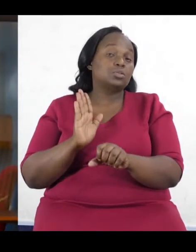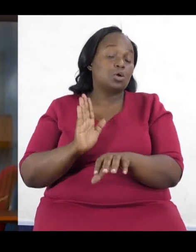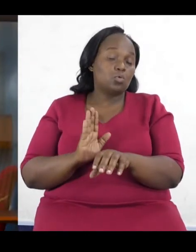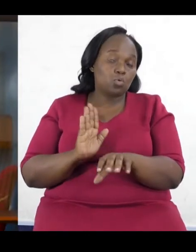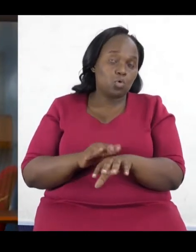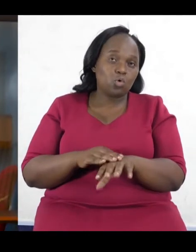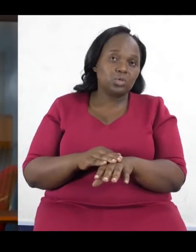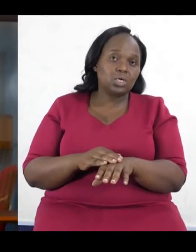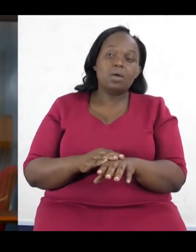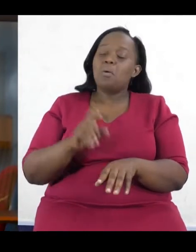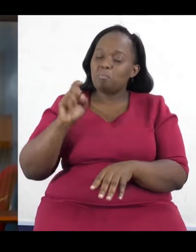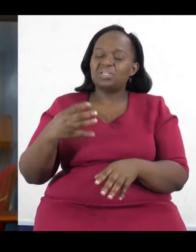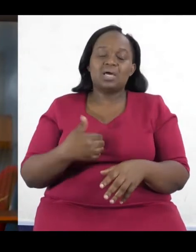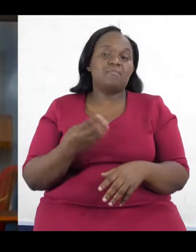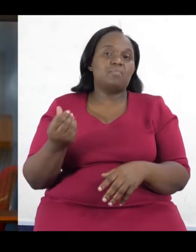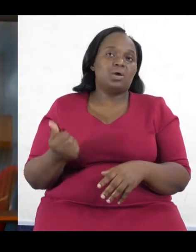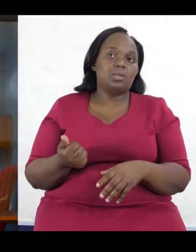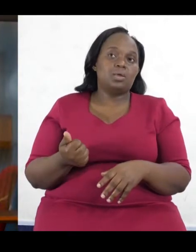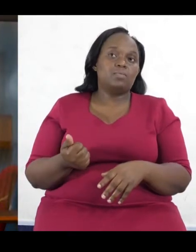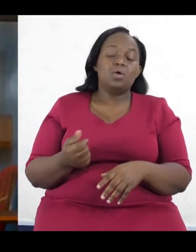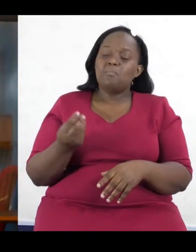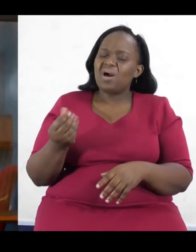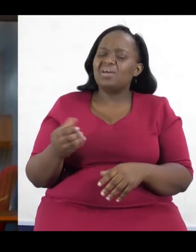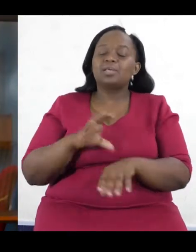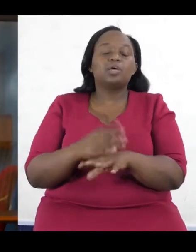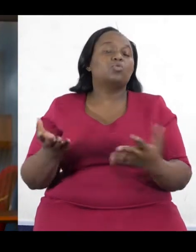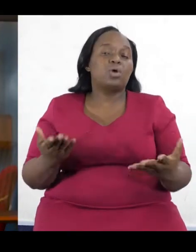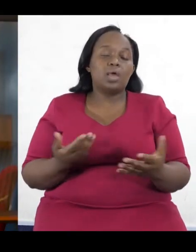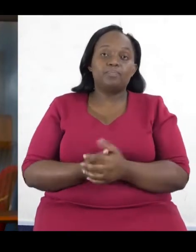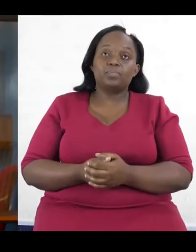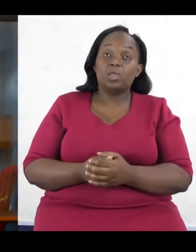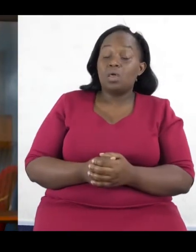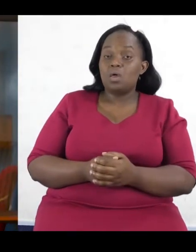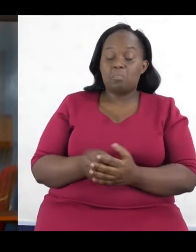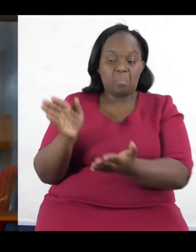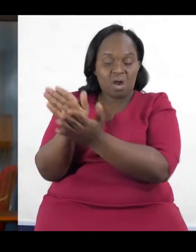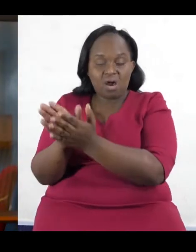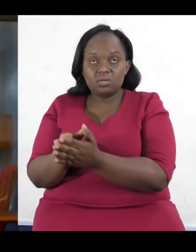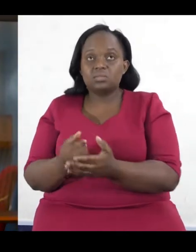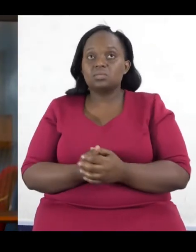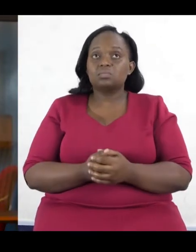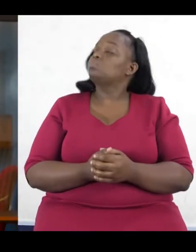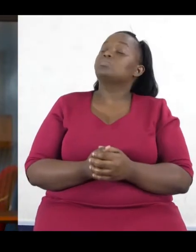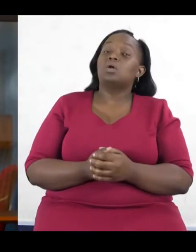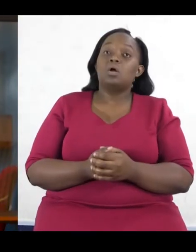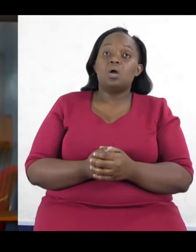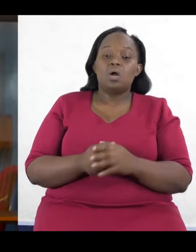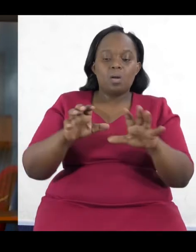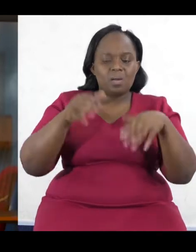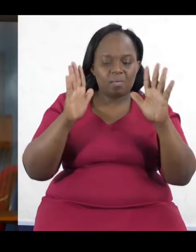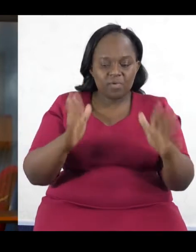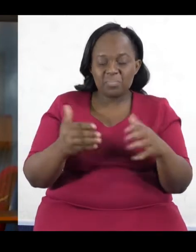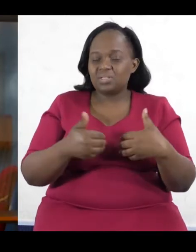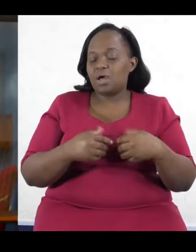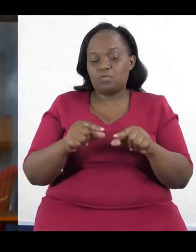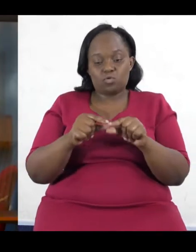get capital? You get it from mostly formal financial institutions. While farmers have those, they have groups, merry-go-rounds,